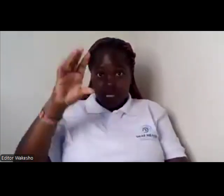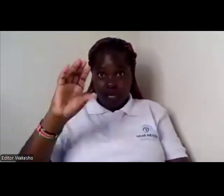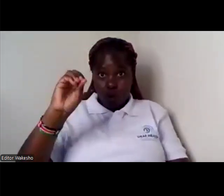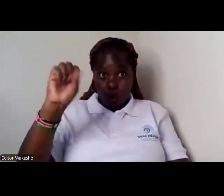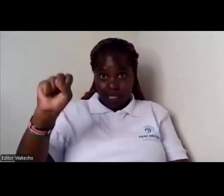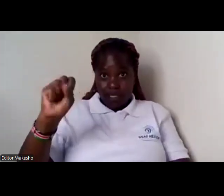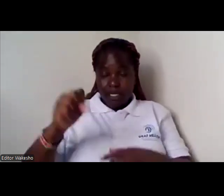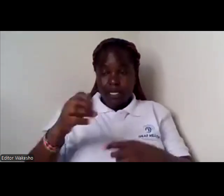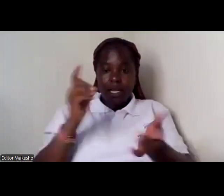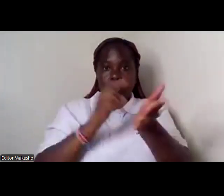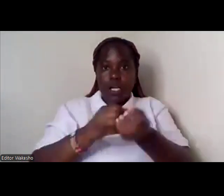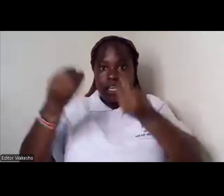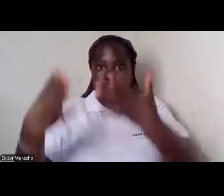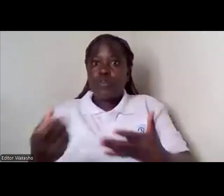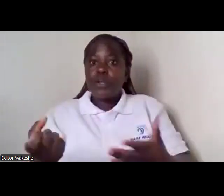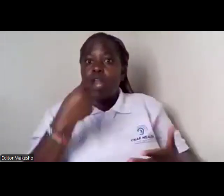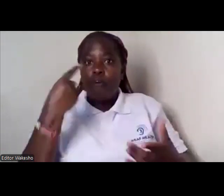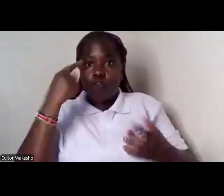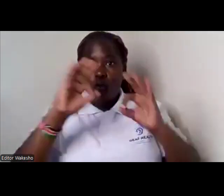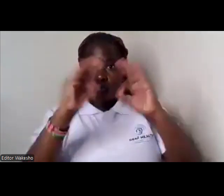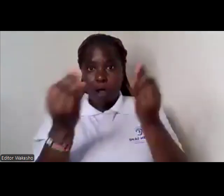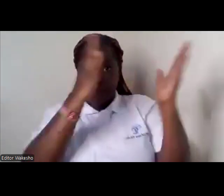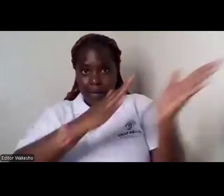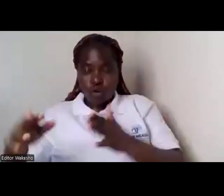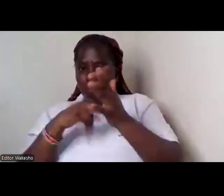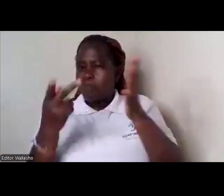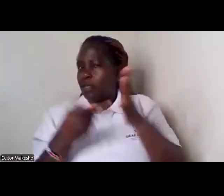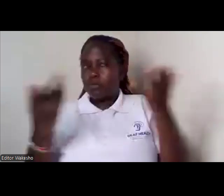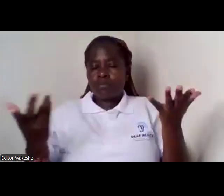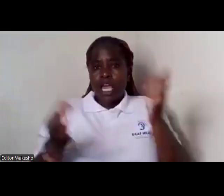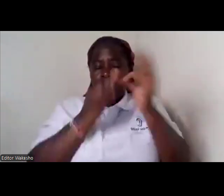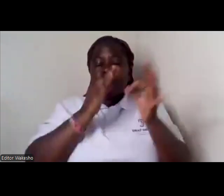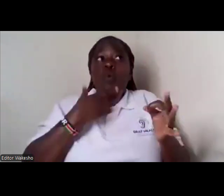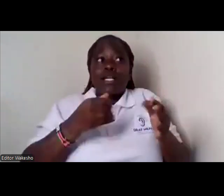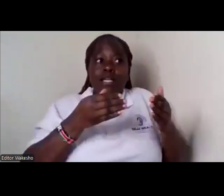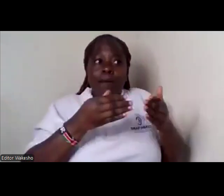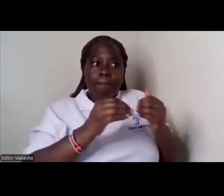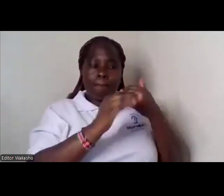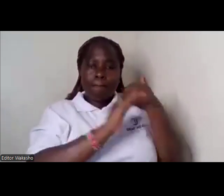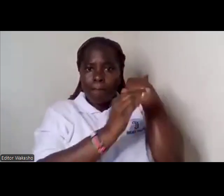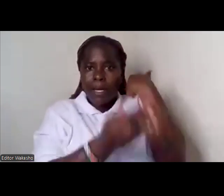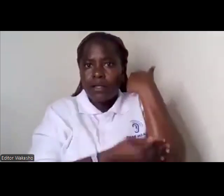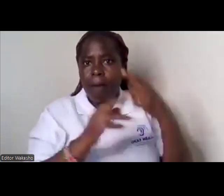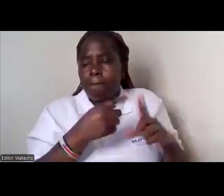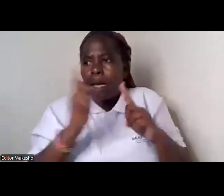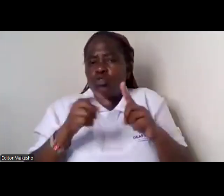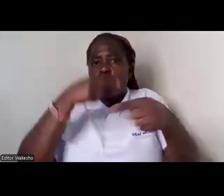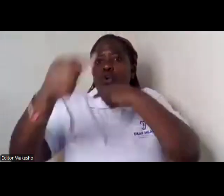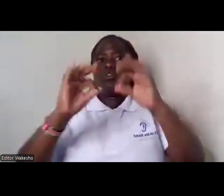these days. I think almost you cannot do a clinic without seeing 4 or 5 patients with